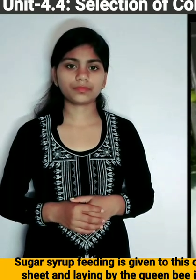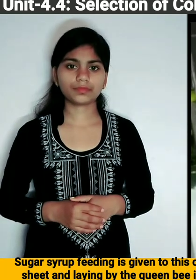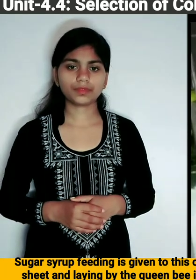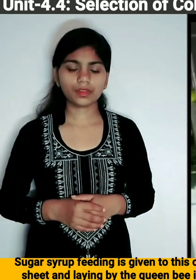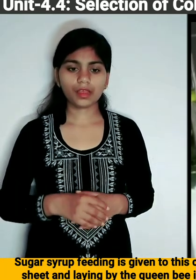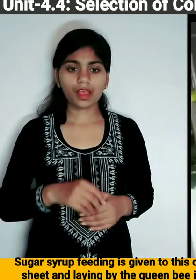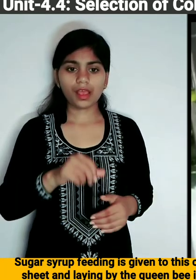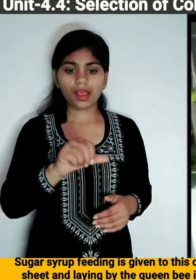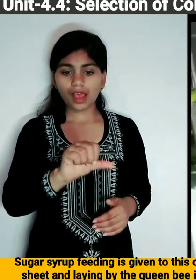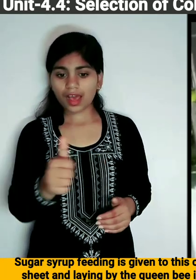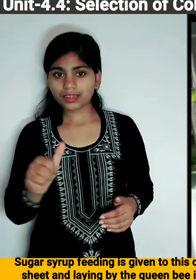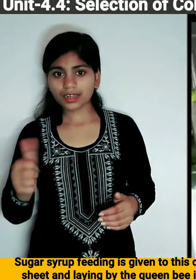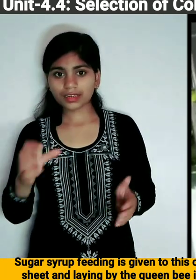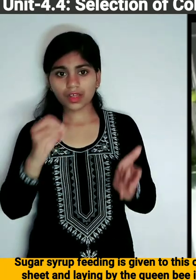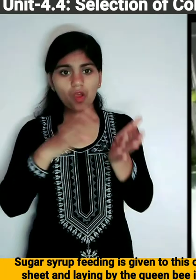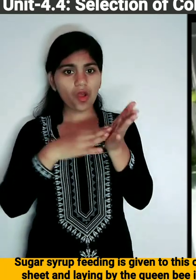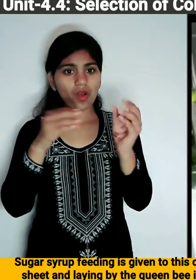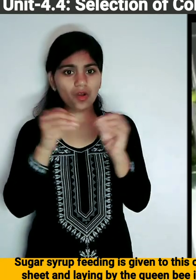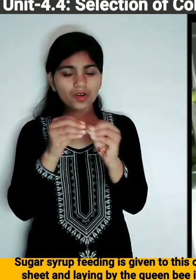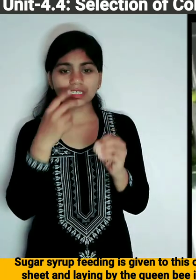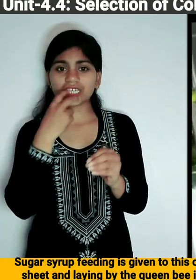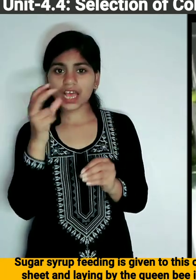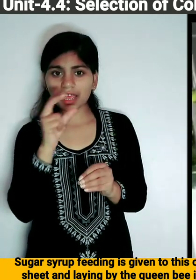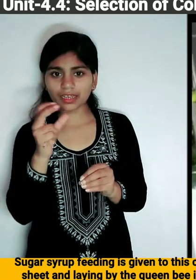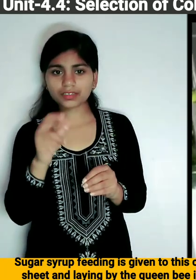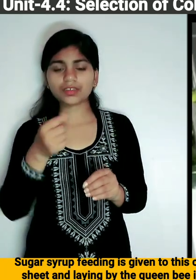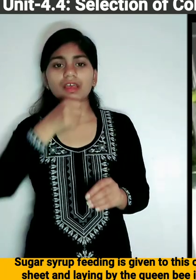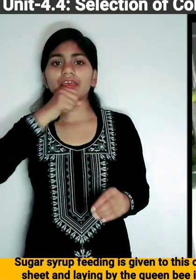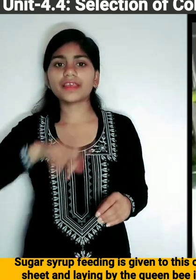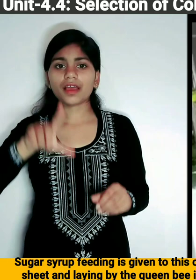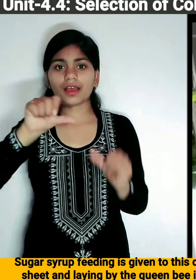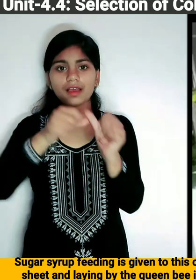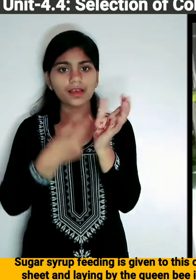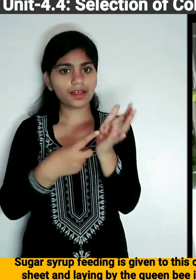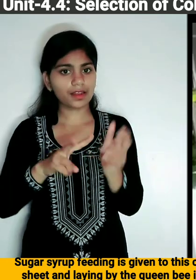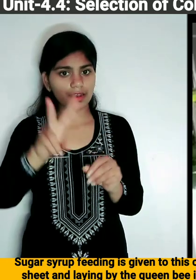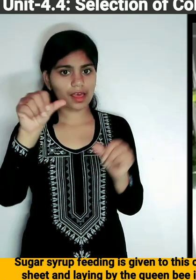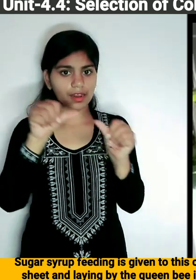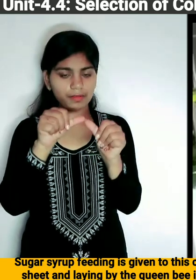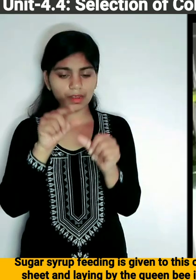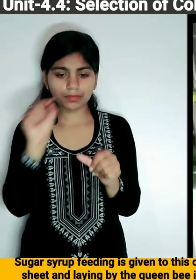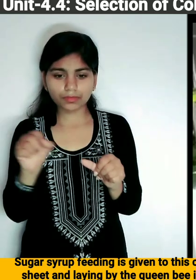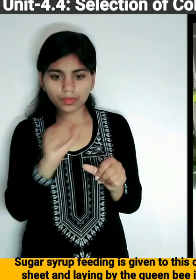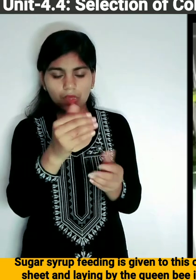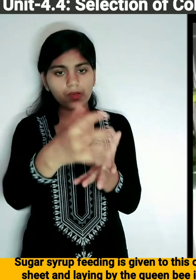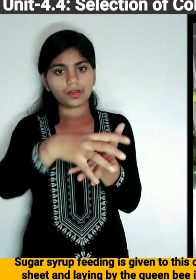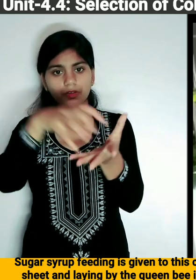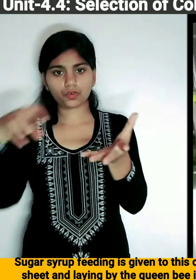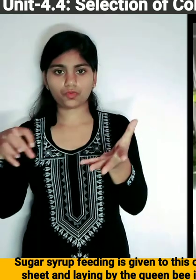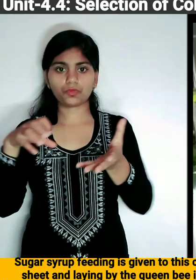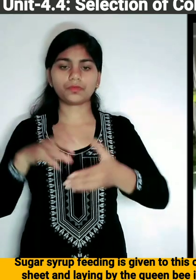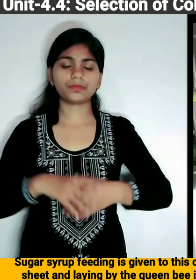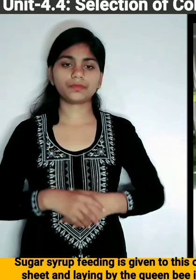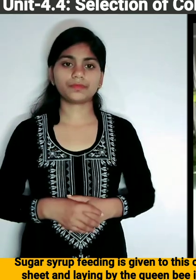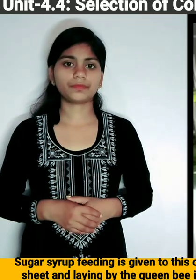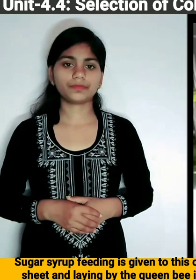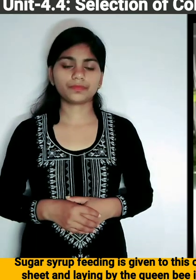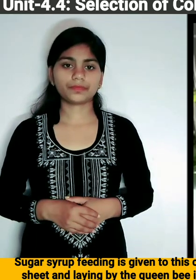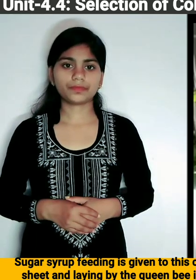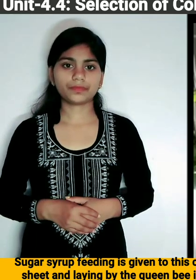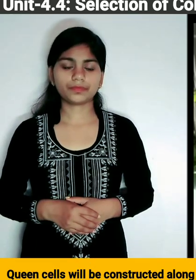Remove all other combs containing eggs and young larvae from the cell builder colony.